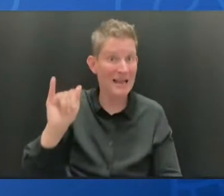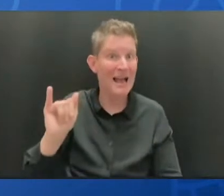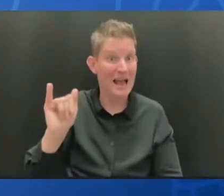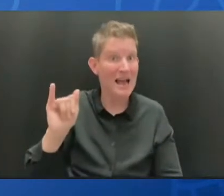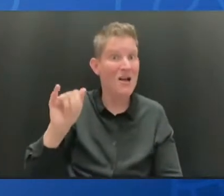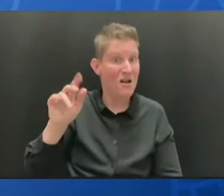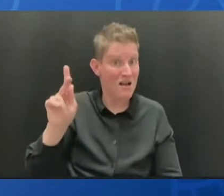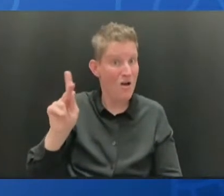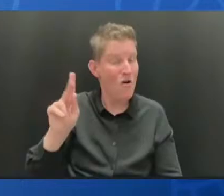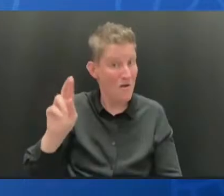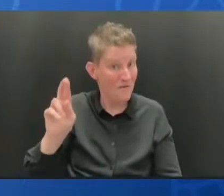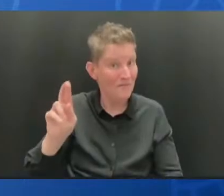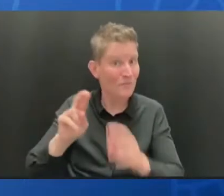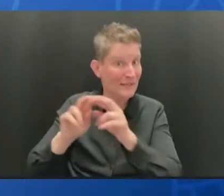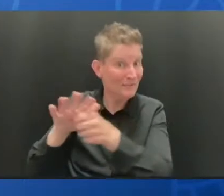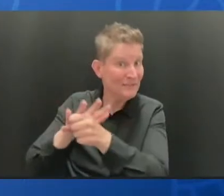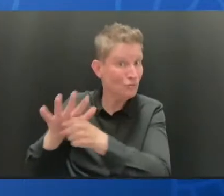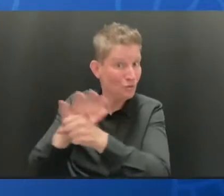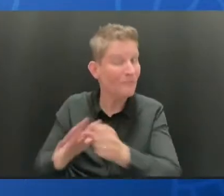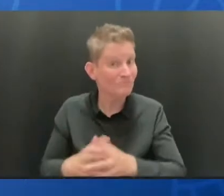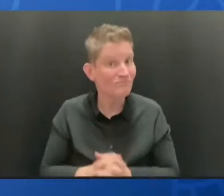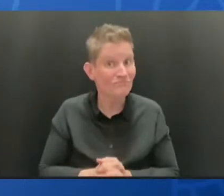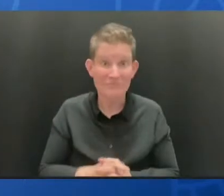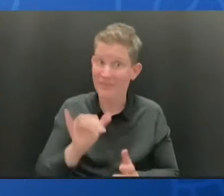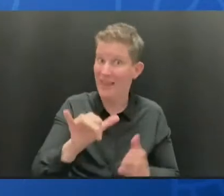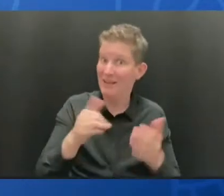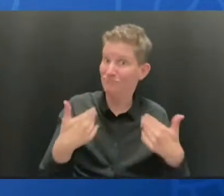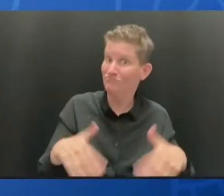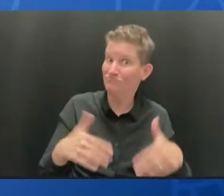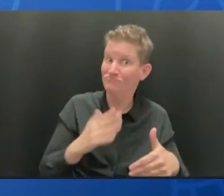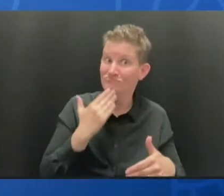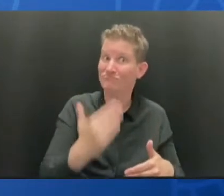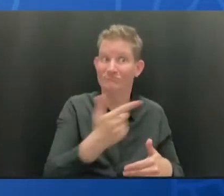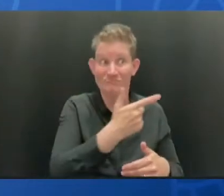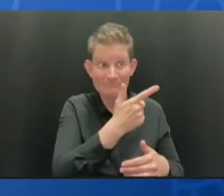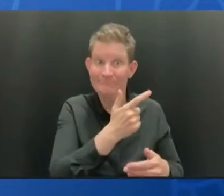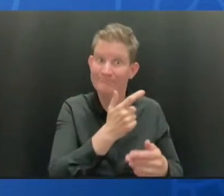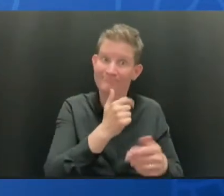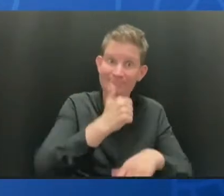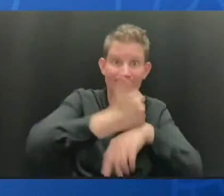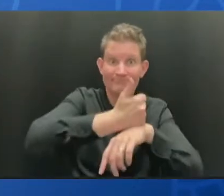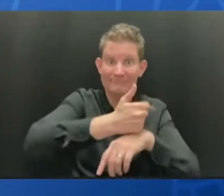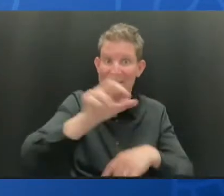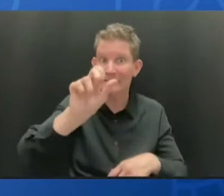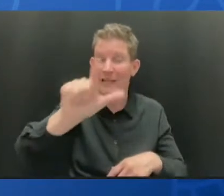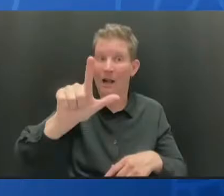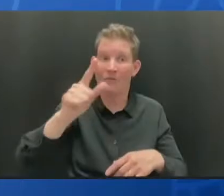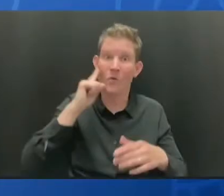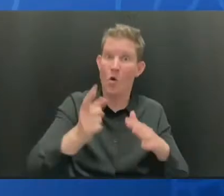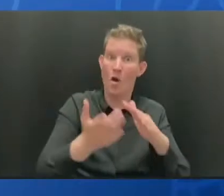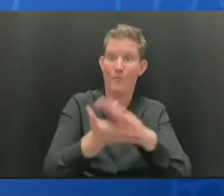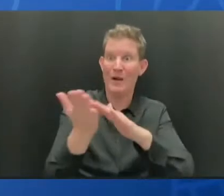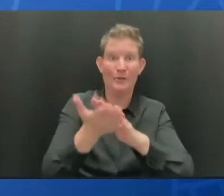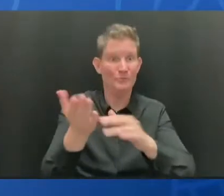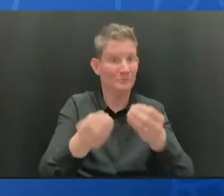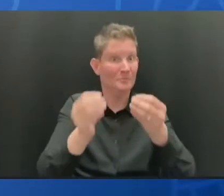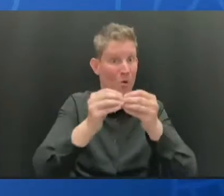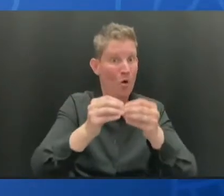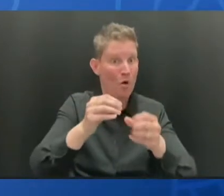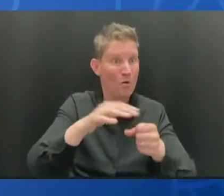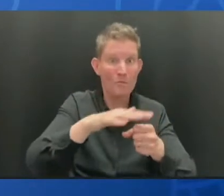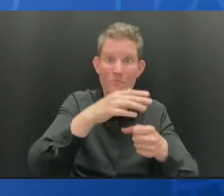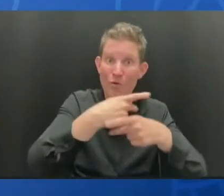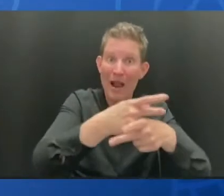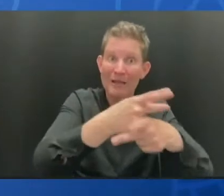for finalizing deals with U.S. companies to expand natural gas production in the IKR, which will help Iraq move toward energy